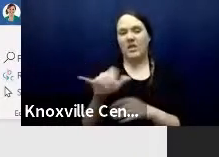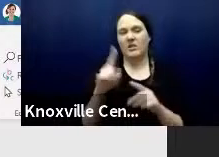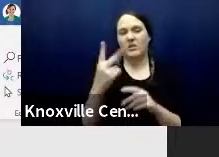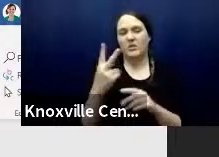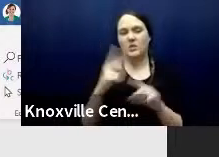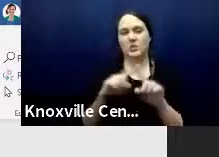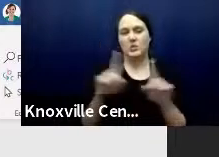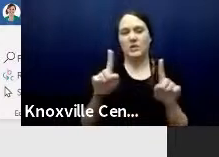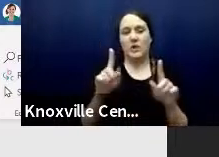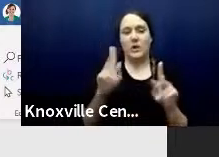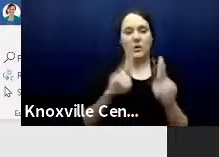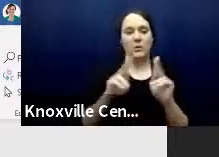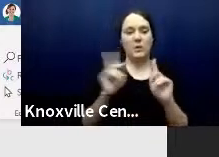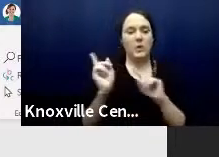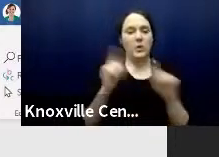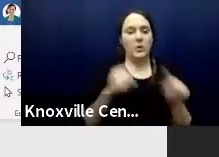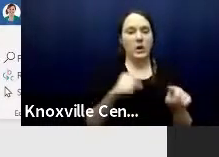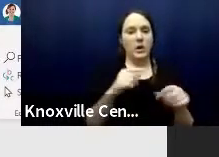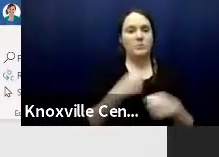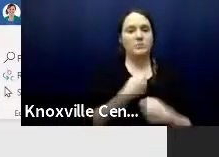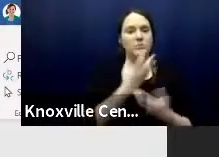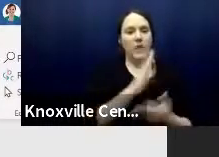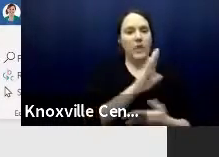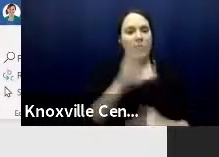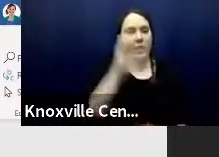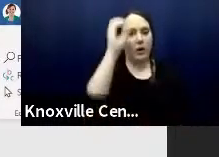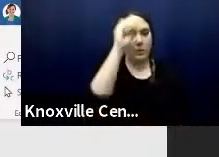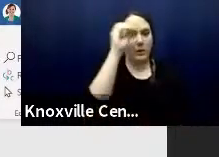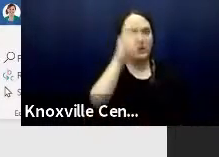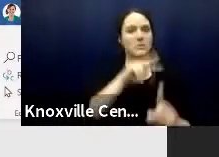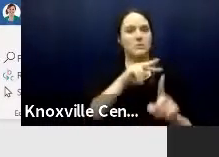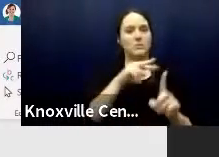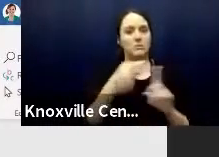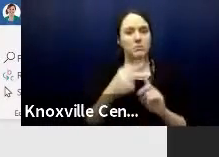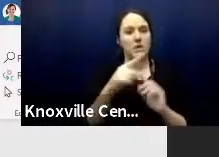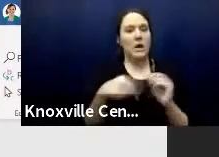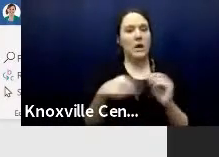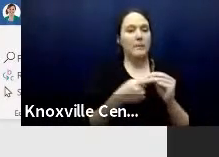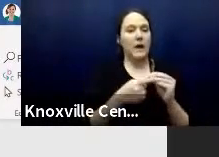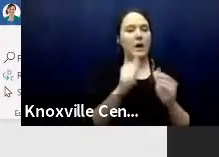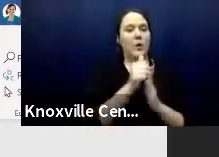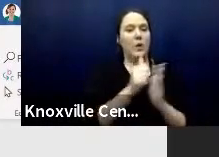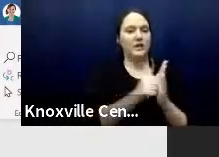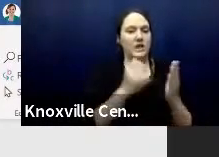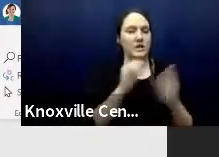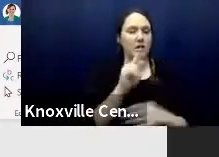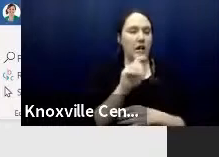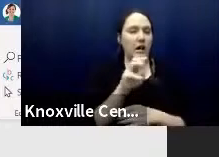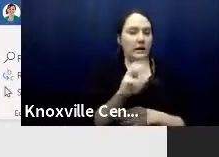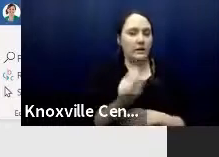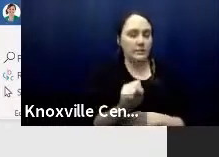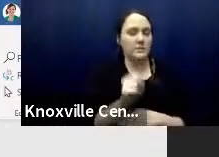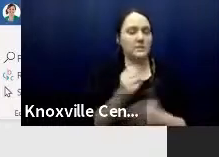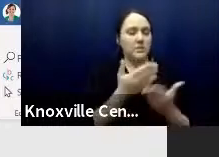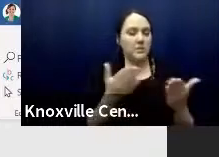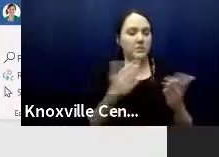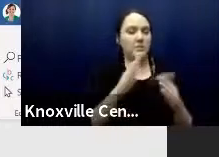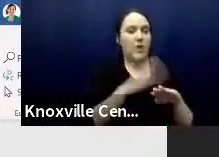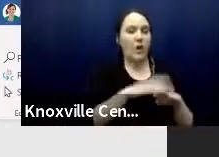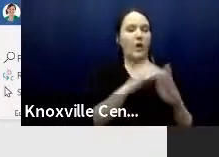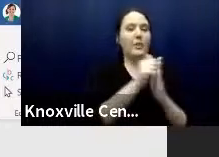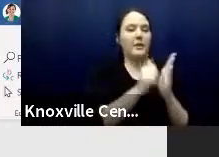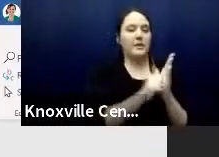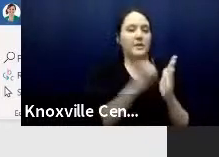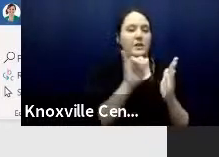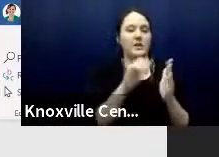come to voice their opinion, their perspective about agenda items, things that are on the agenda. That's what the